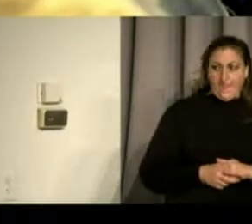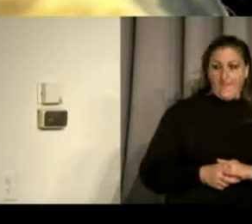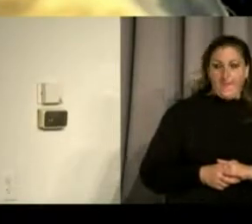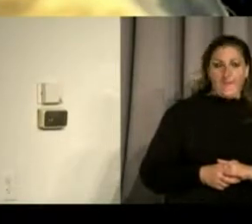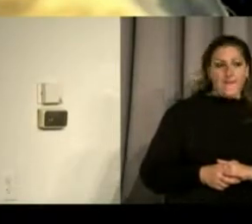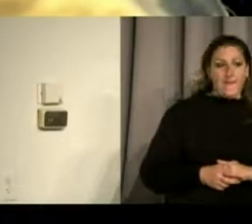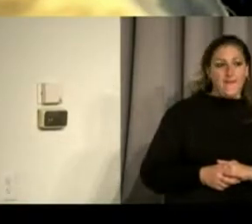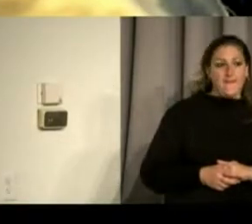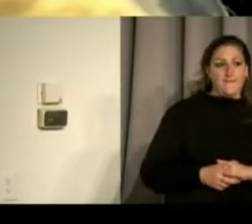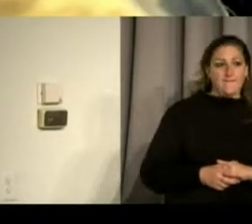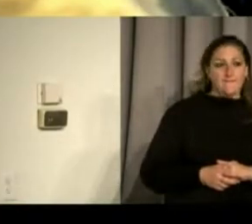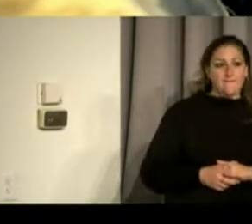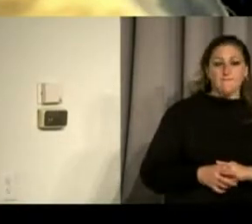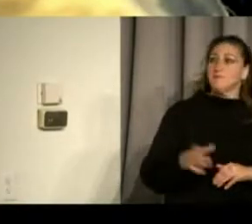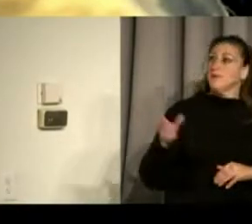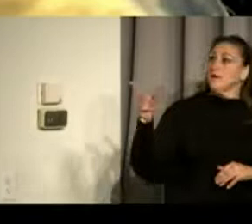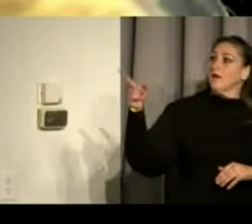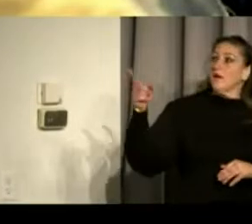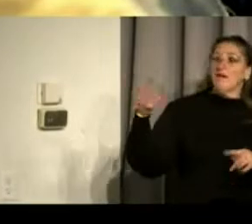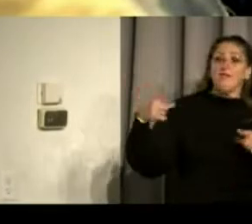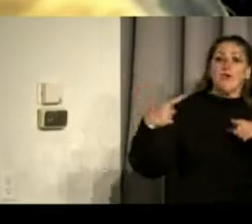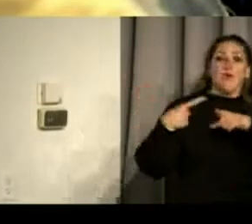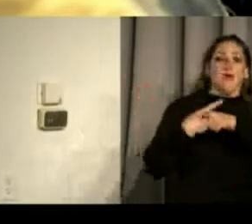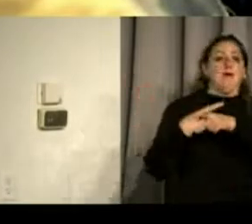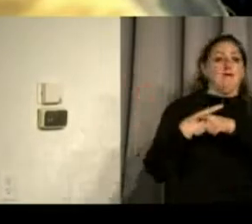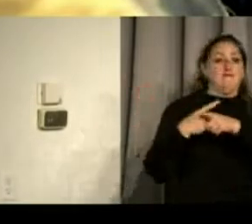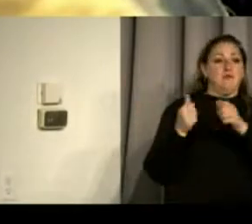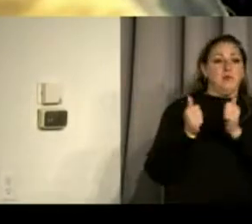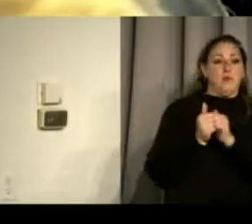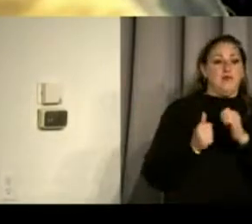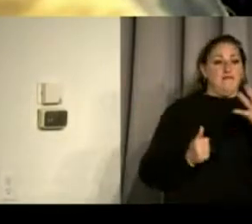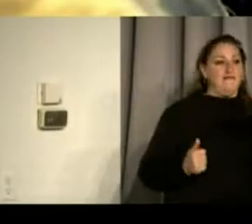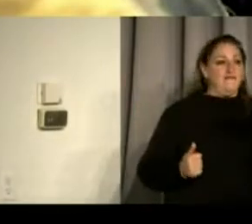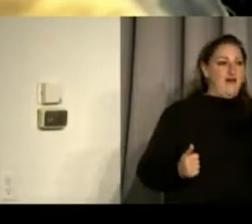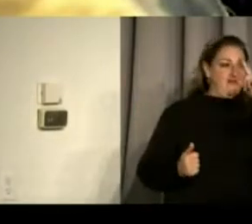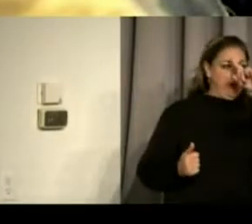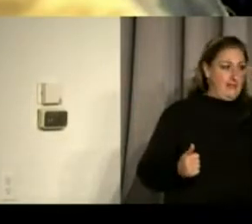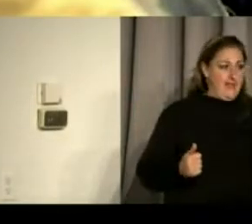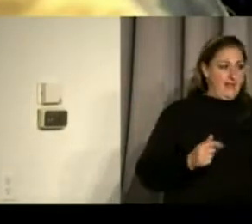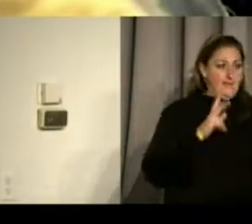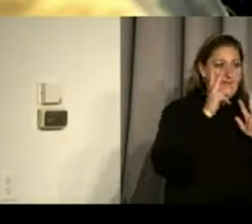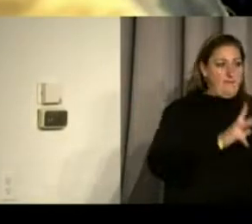they were in conflict with 5 black men.